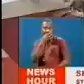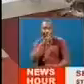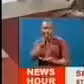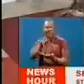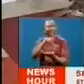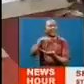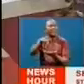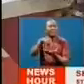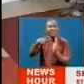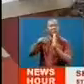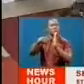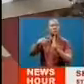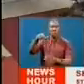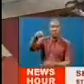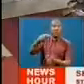dance.